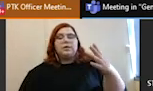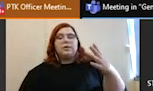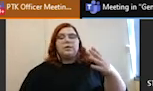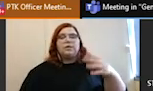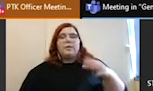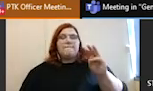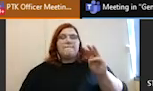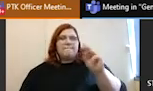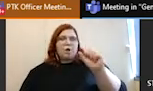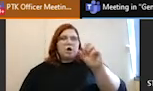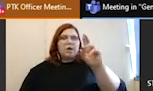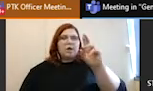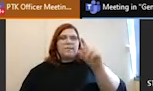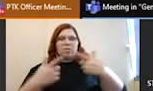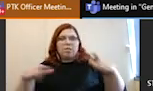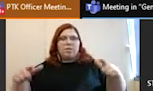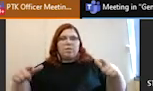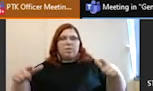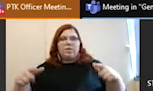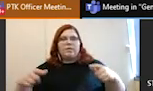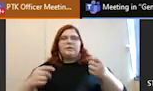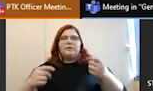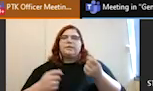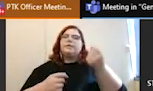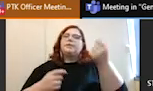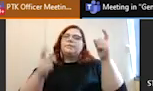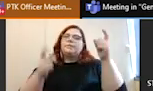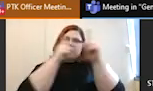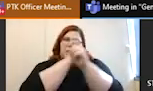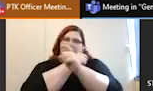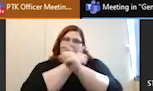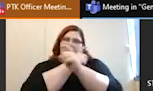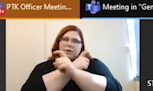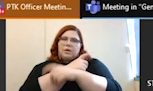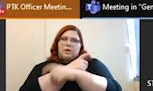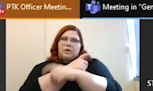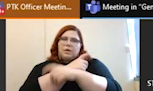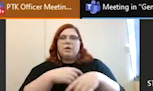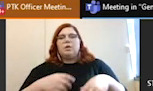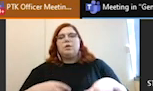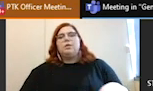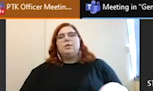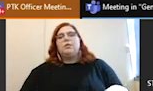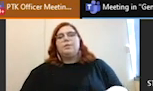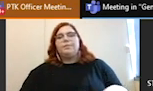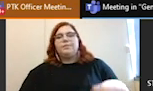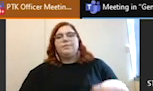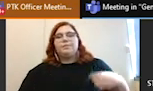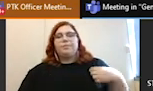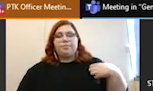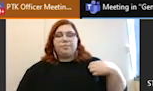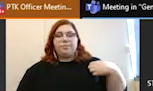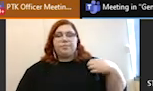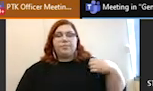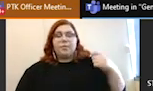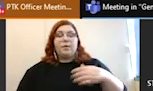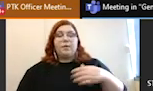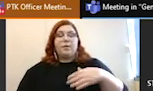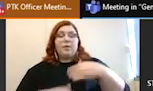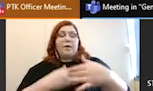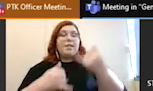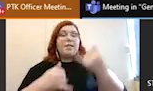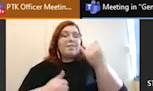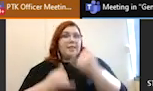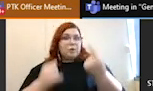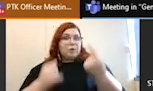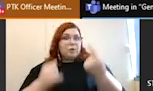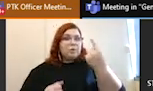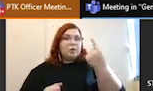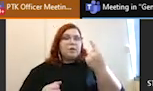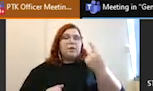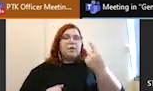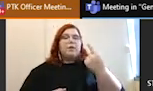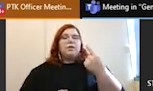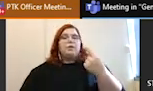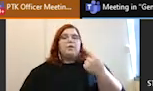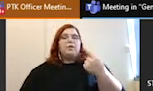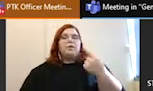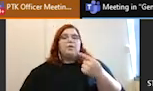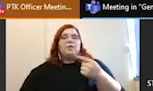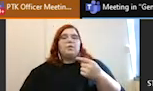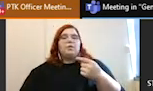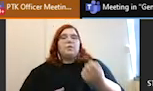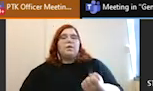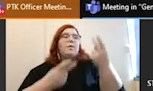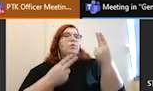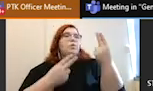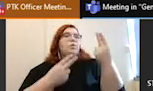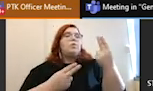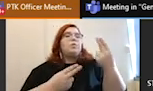that's a little bit more complex than the Twinery default. And then the last one that they uploaded to the platform